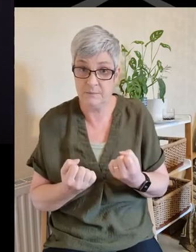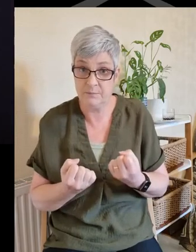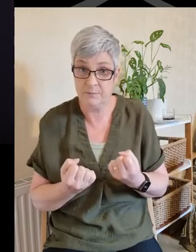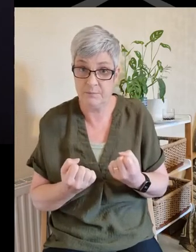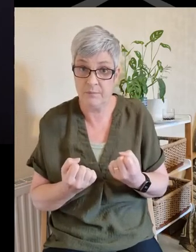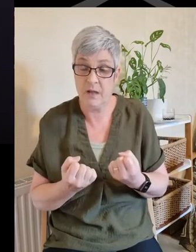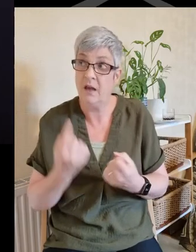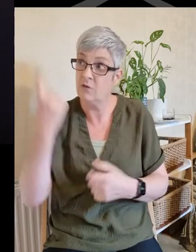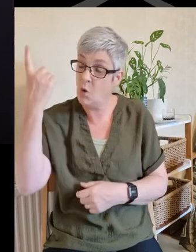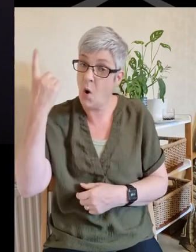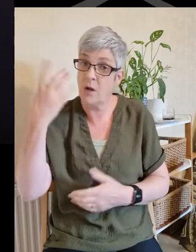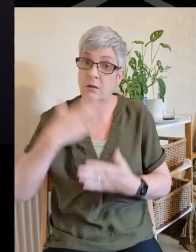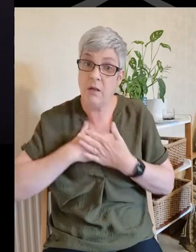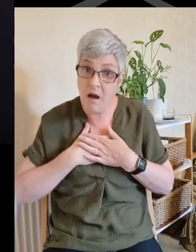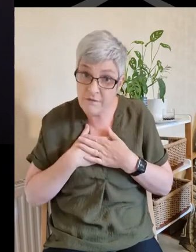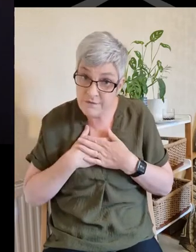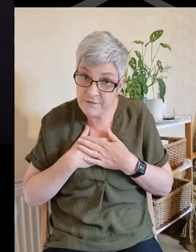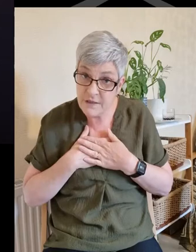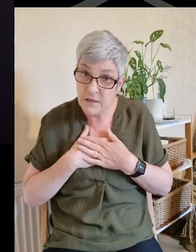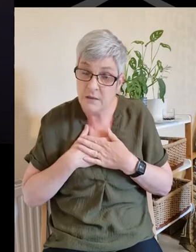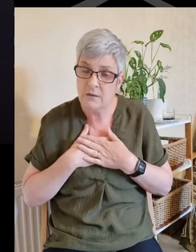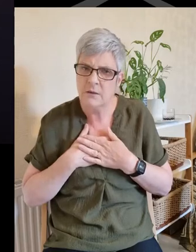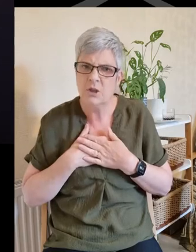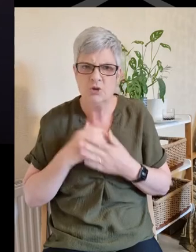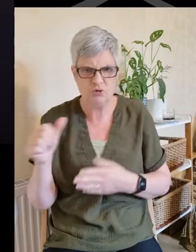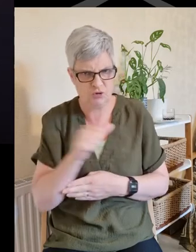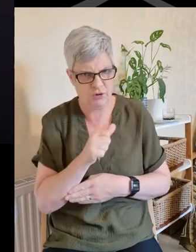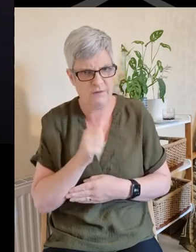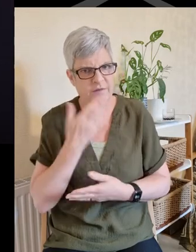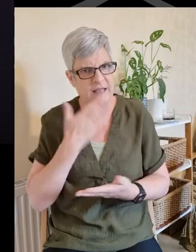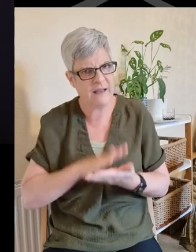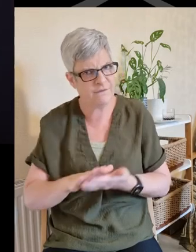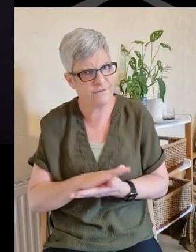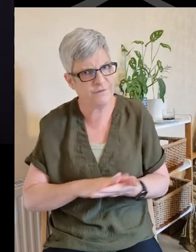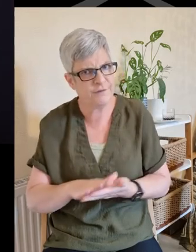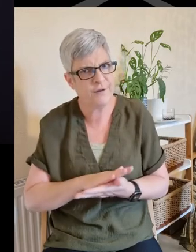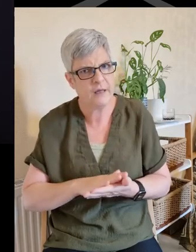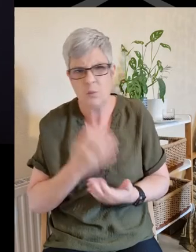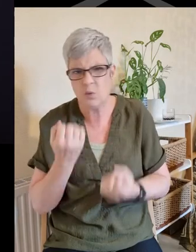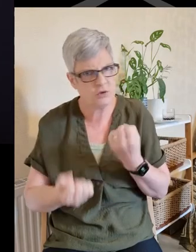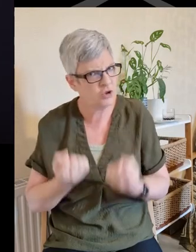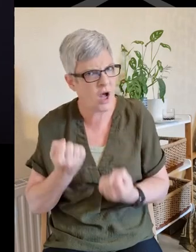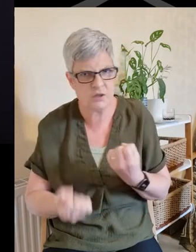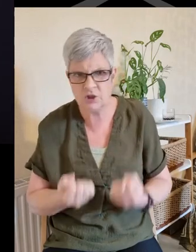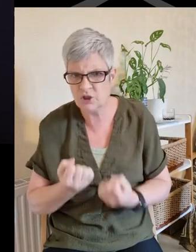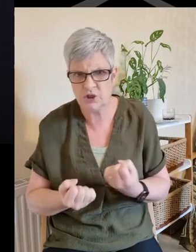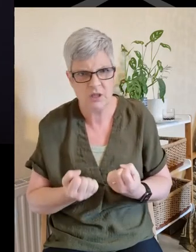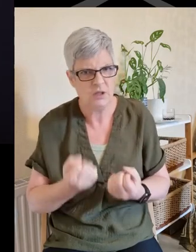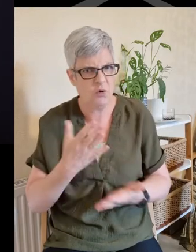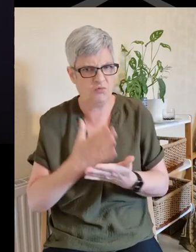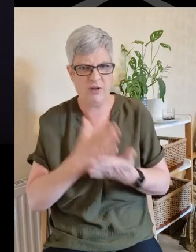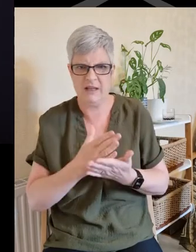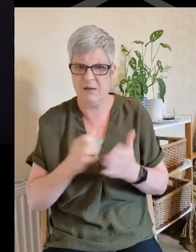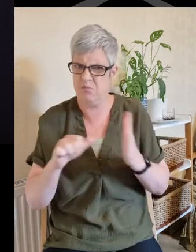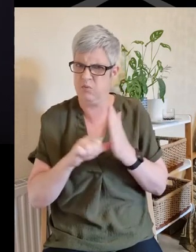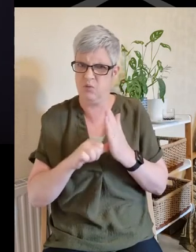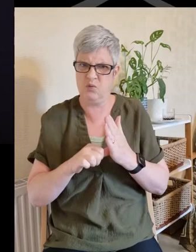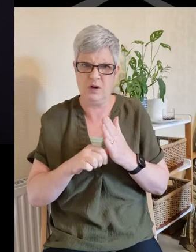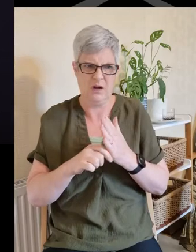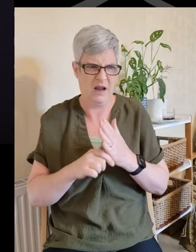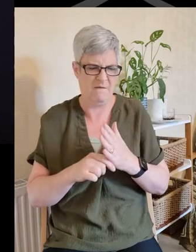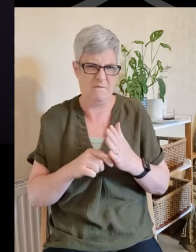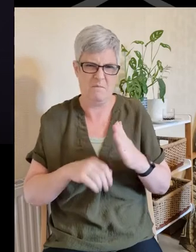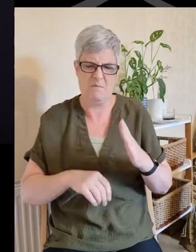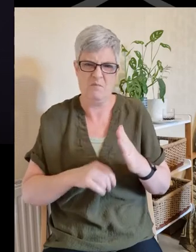If God is a God of love, surely He forgives. He won't judge, and certainly not in the harsh terms expressed